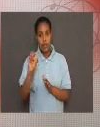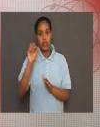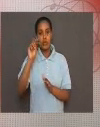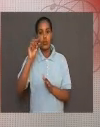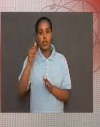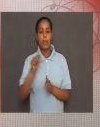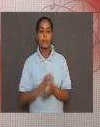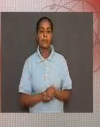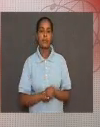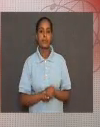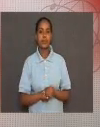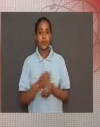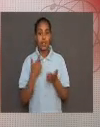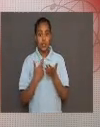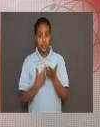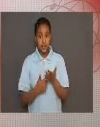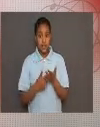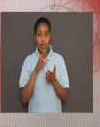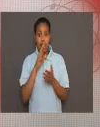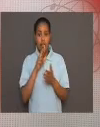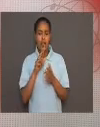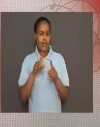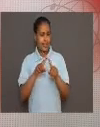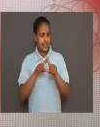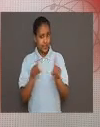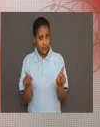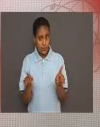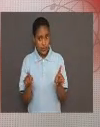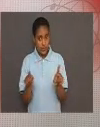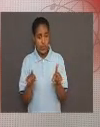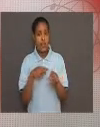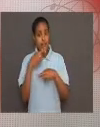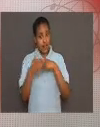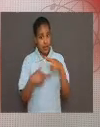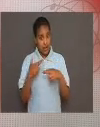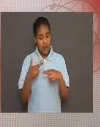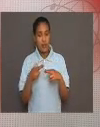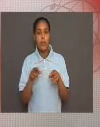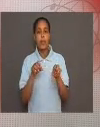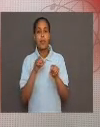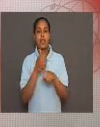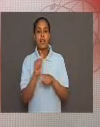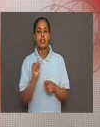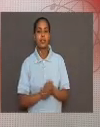sodium. These are extremely reactive metals.